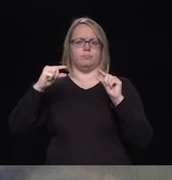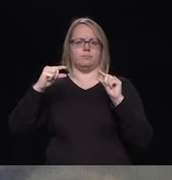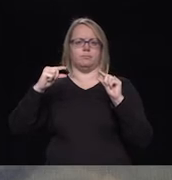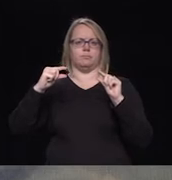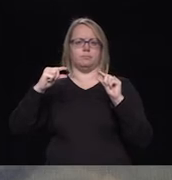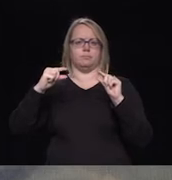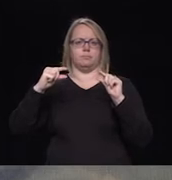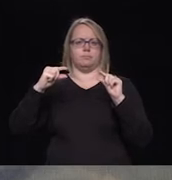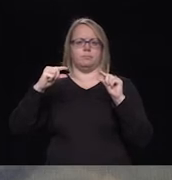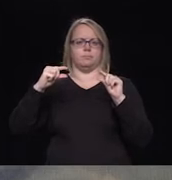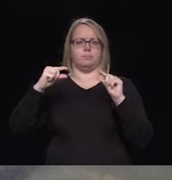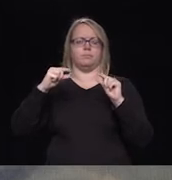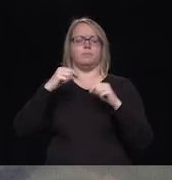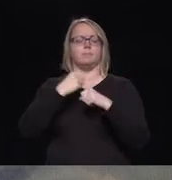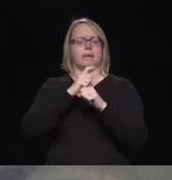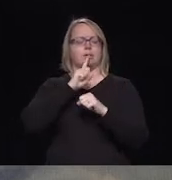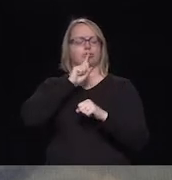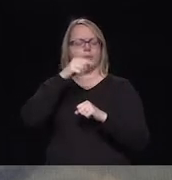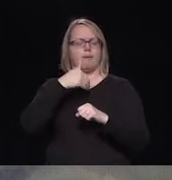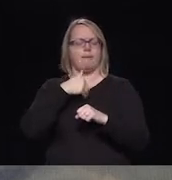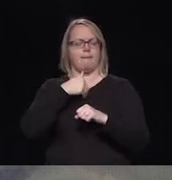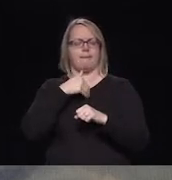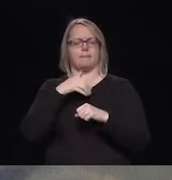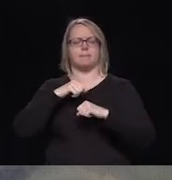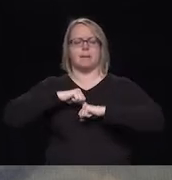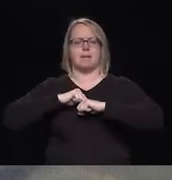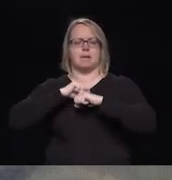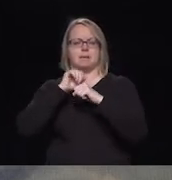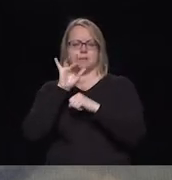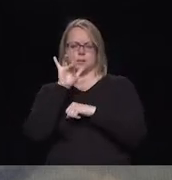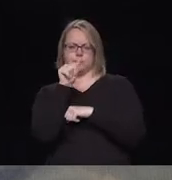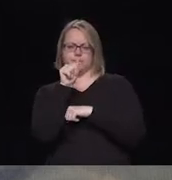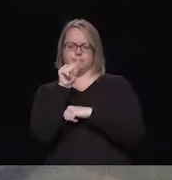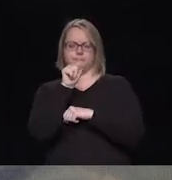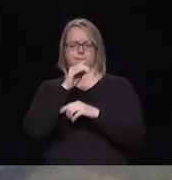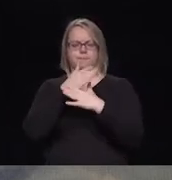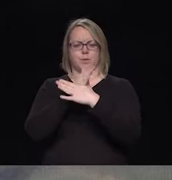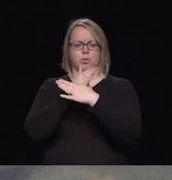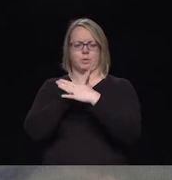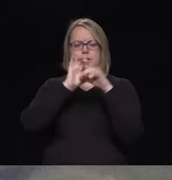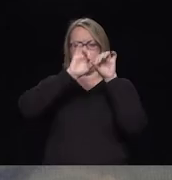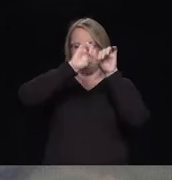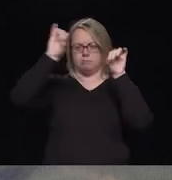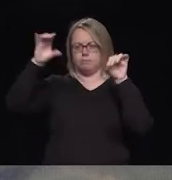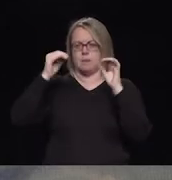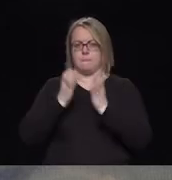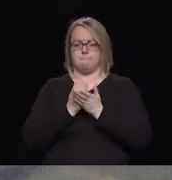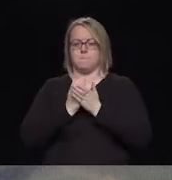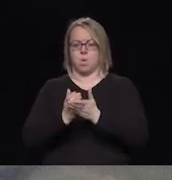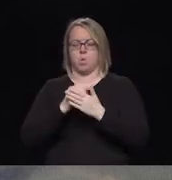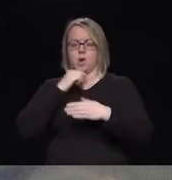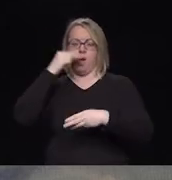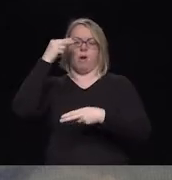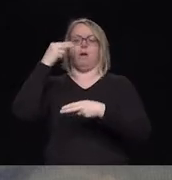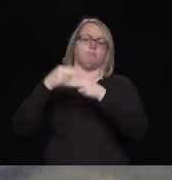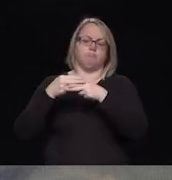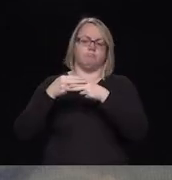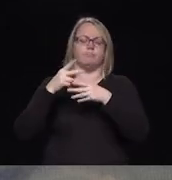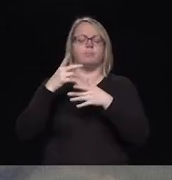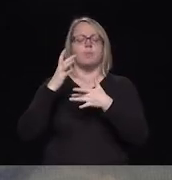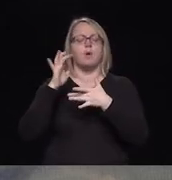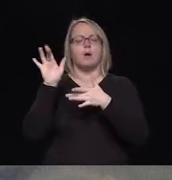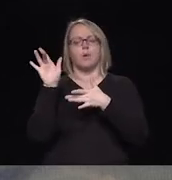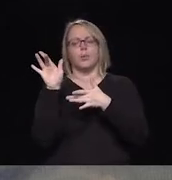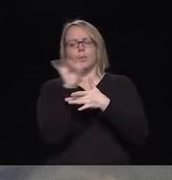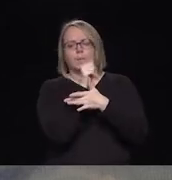see how it's about a quarter of an inch or a half an inch from the top of the boat. And then it